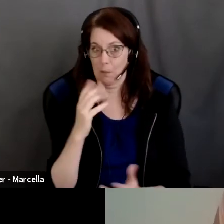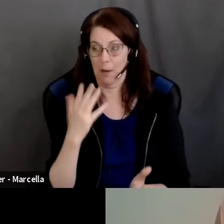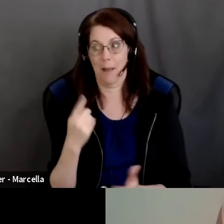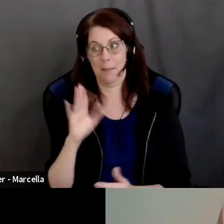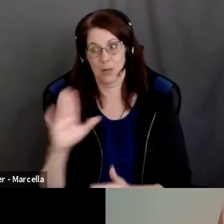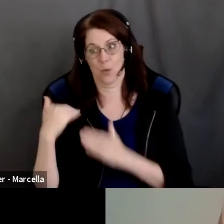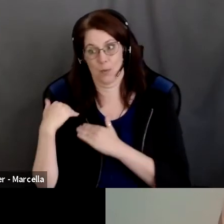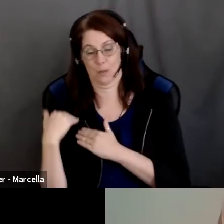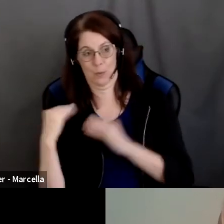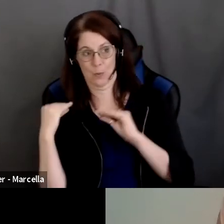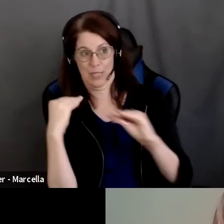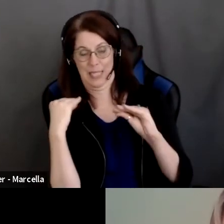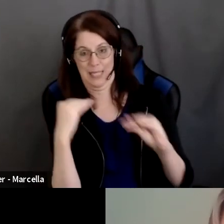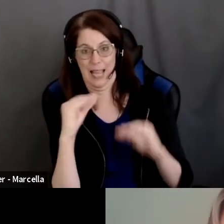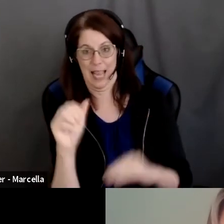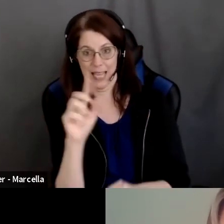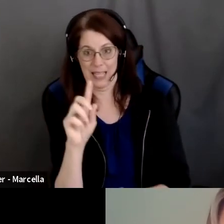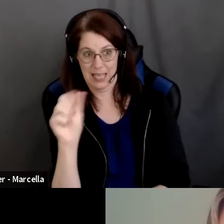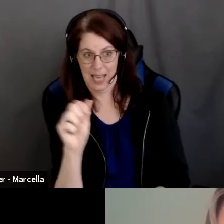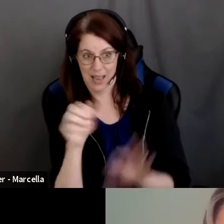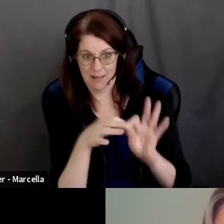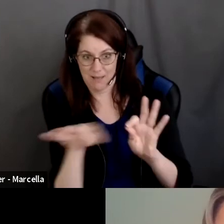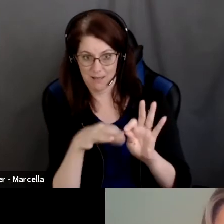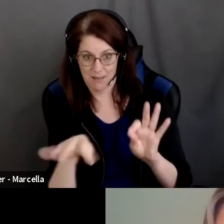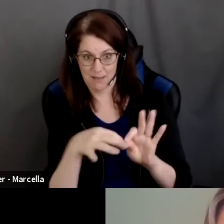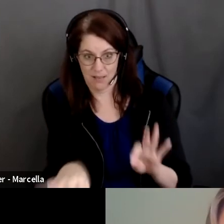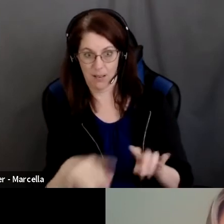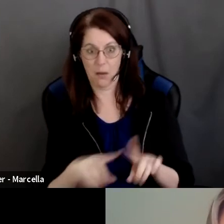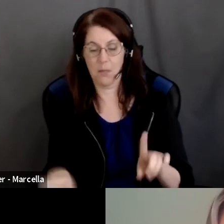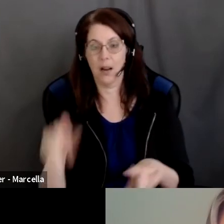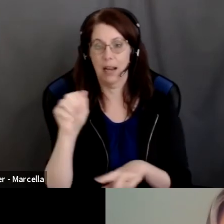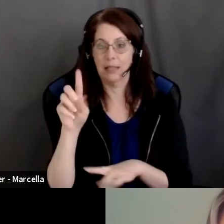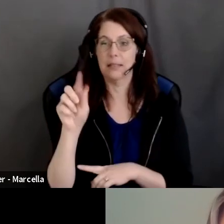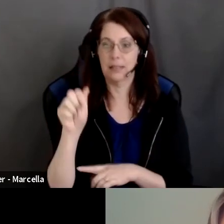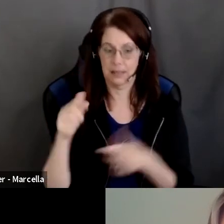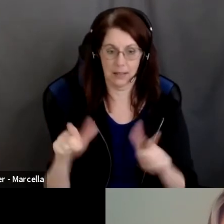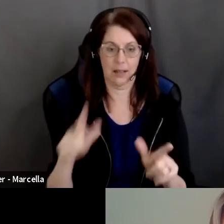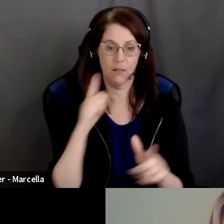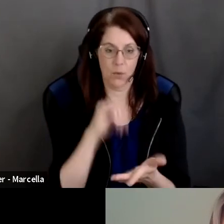them some education about what the ADA says in that time, but the ADA does allow for that.